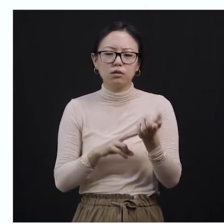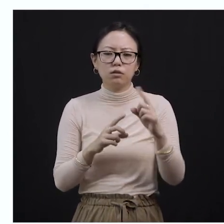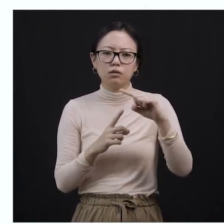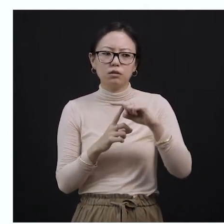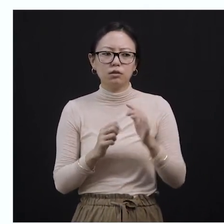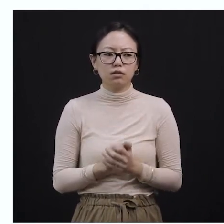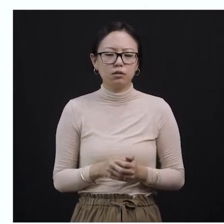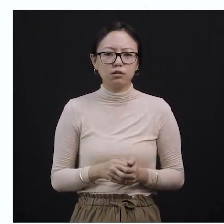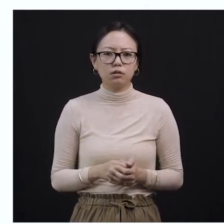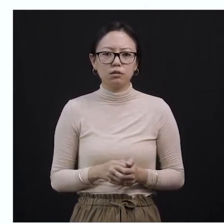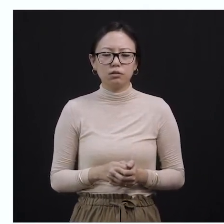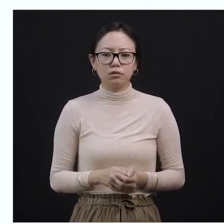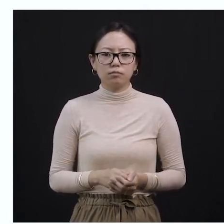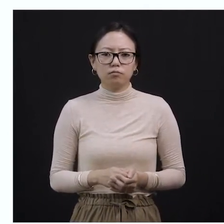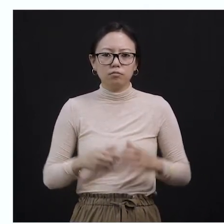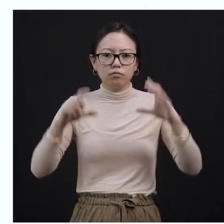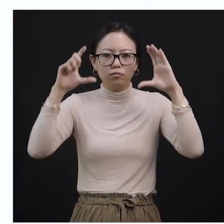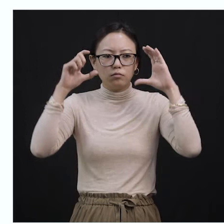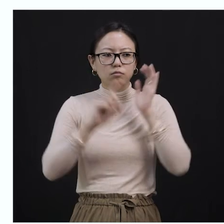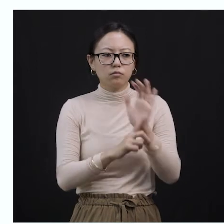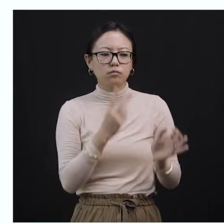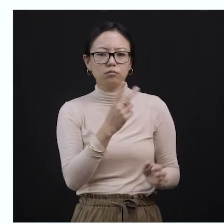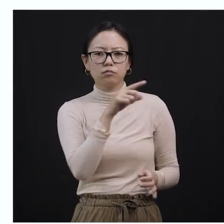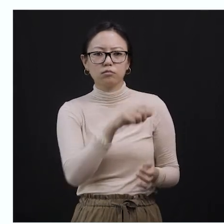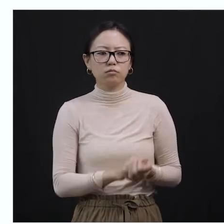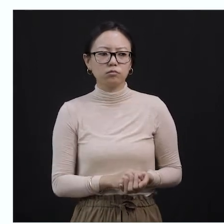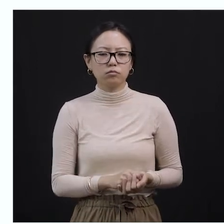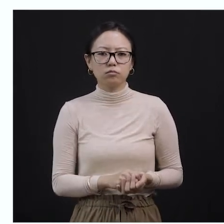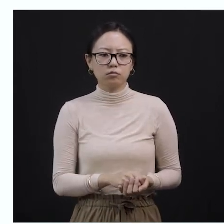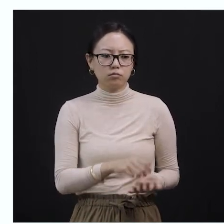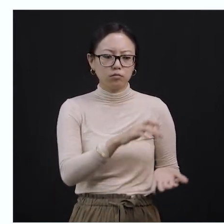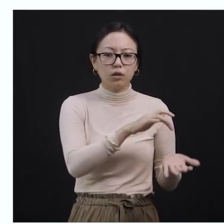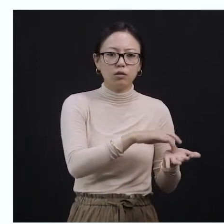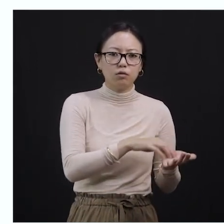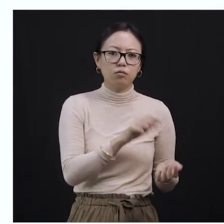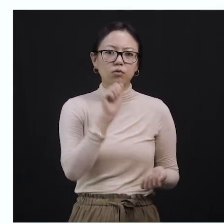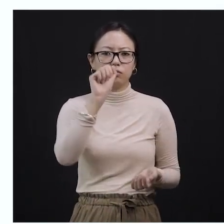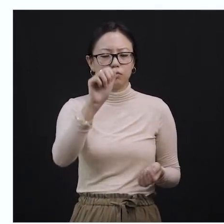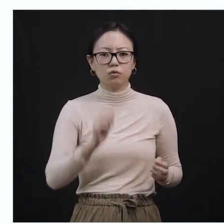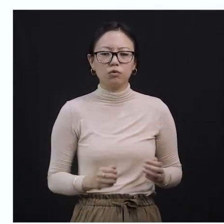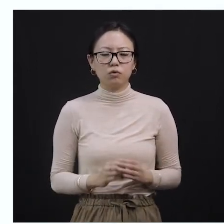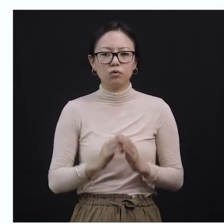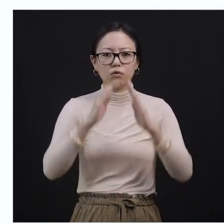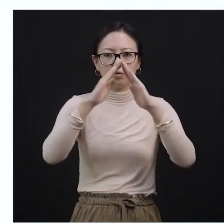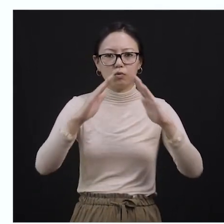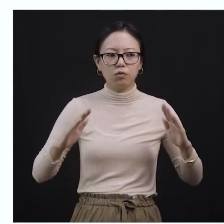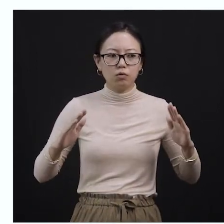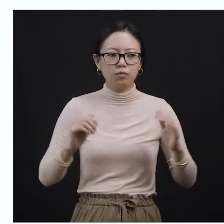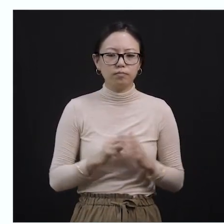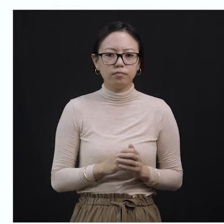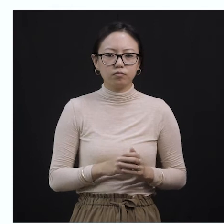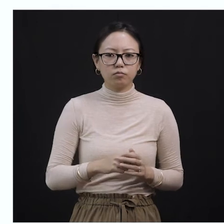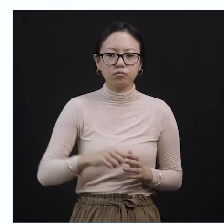Let's say that this is your home, all right? And this is your school. Now, the length from